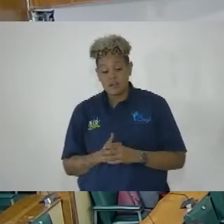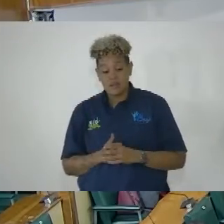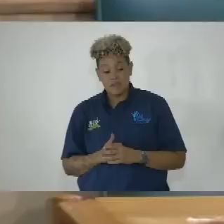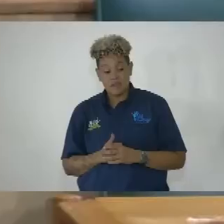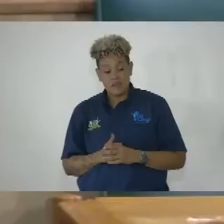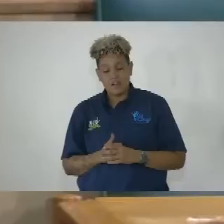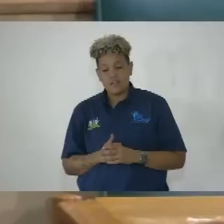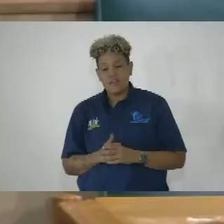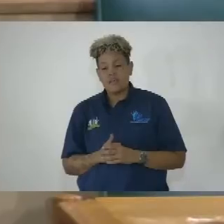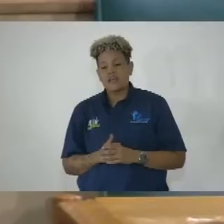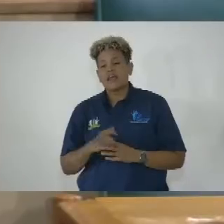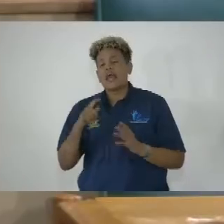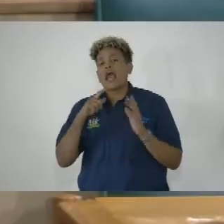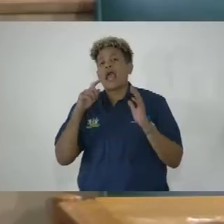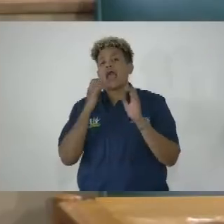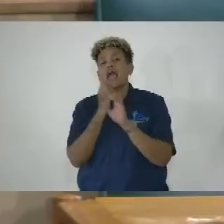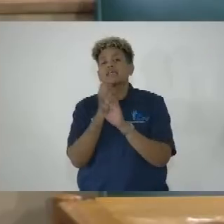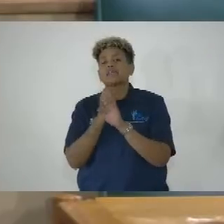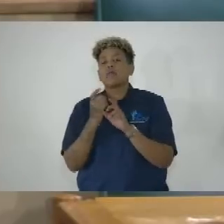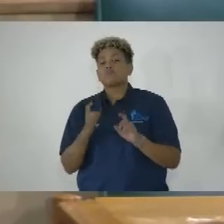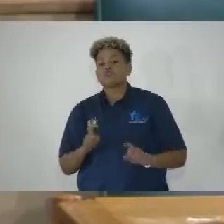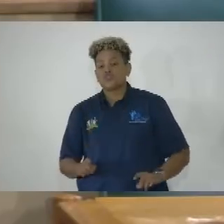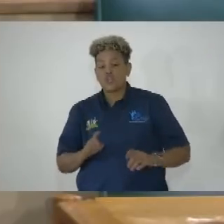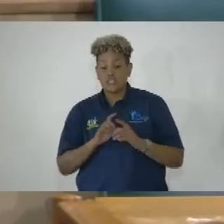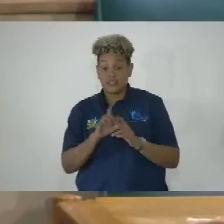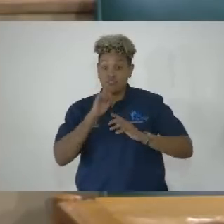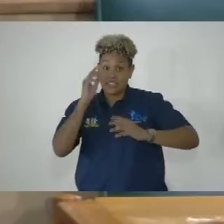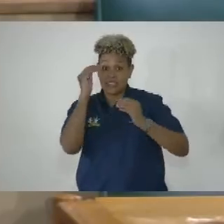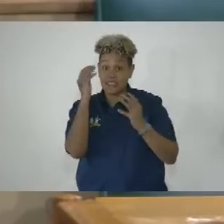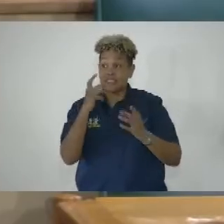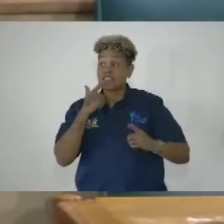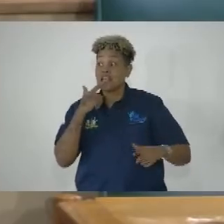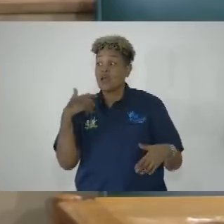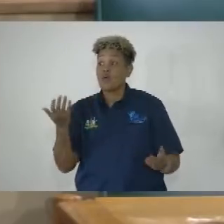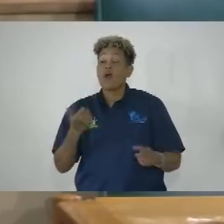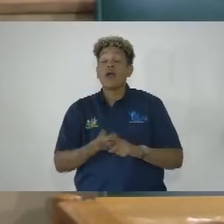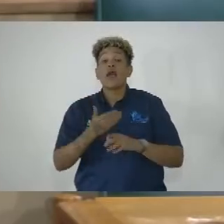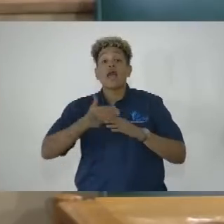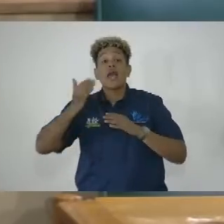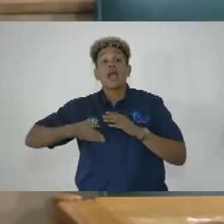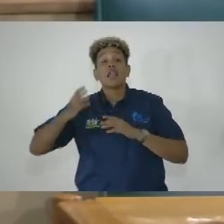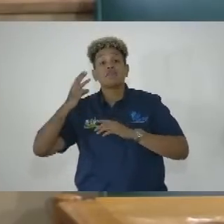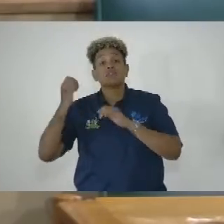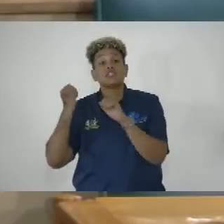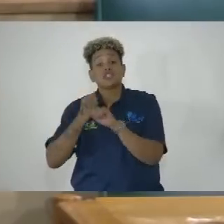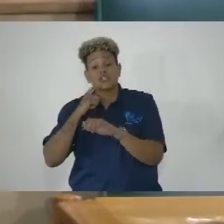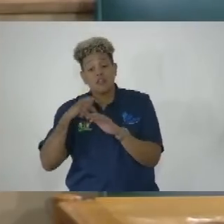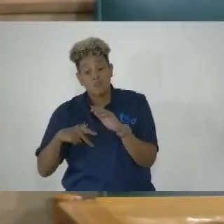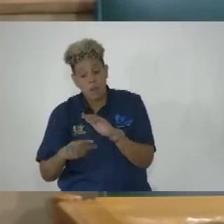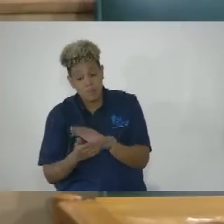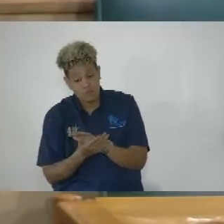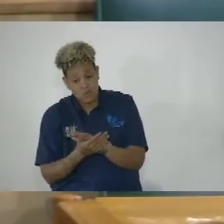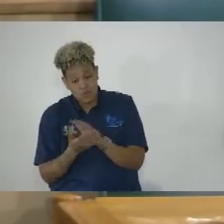now. Exam results indicated that at the end of 6 years of primary schooling,